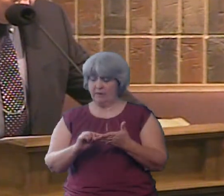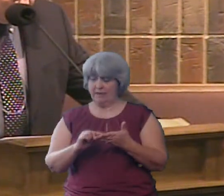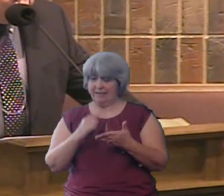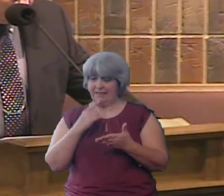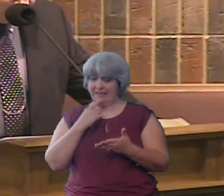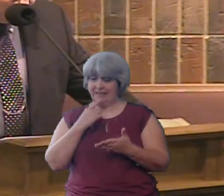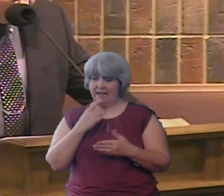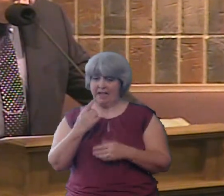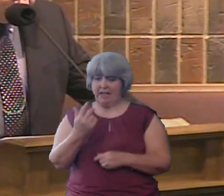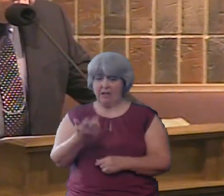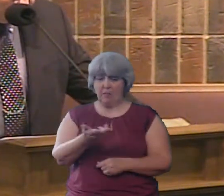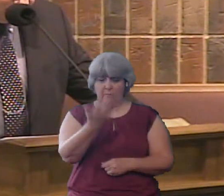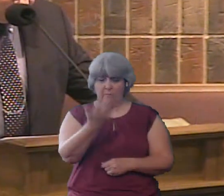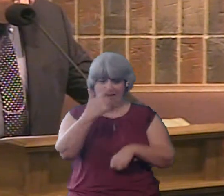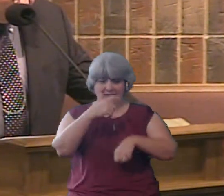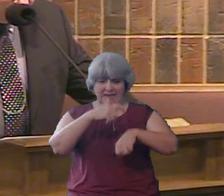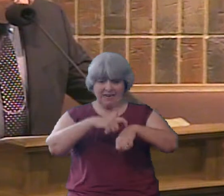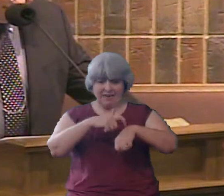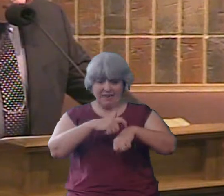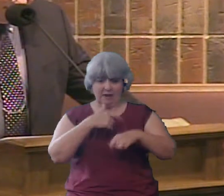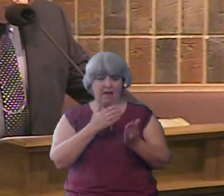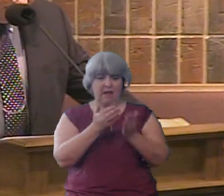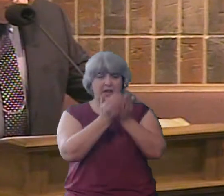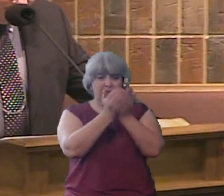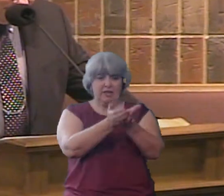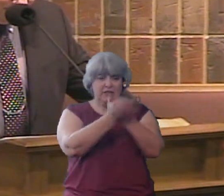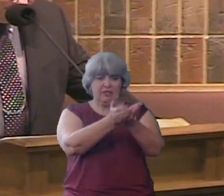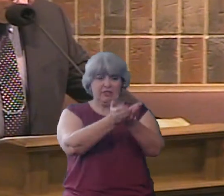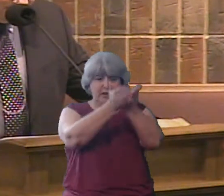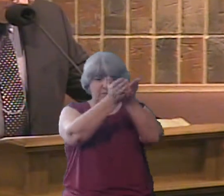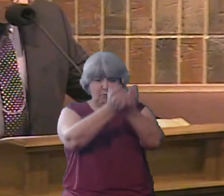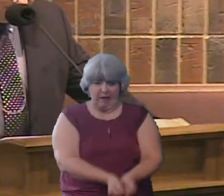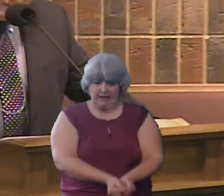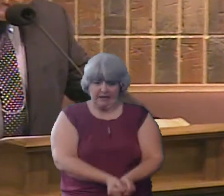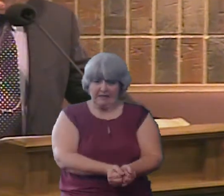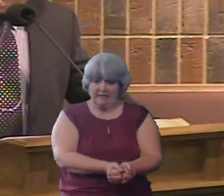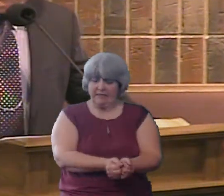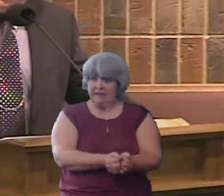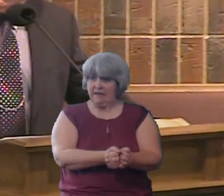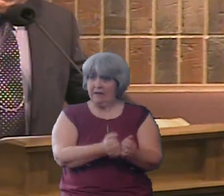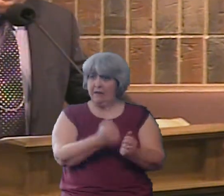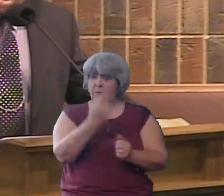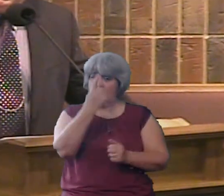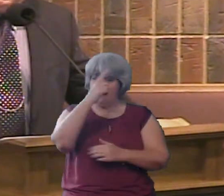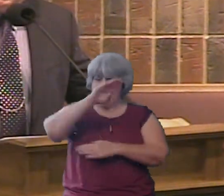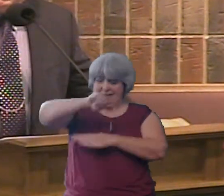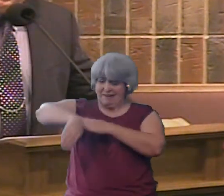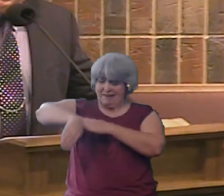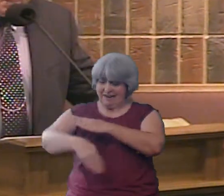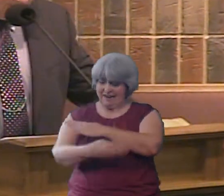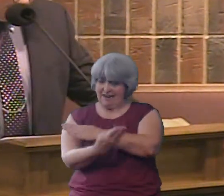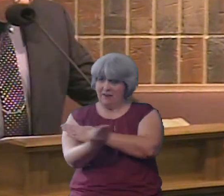3 times I was shipwrecked. A night and a day I have been in the deep.